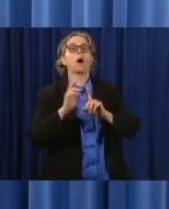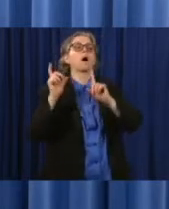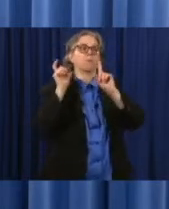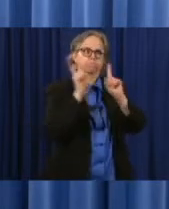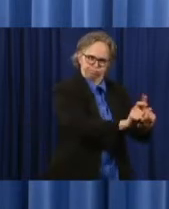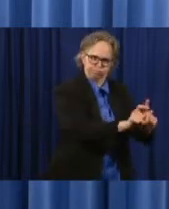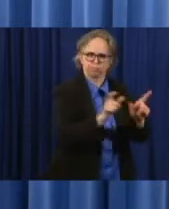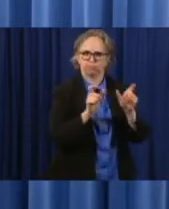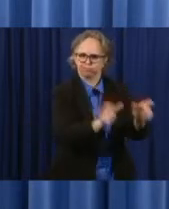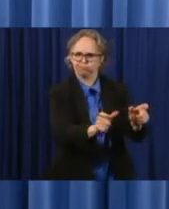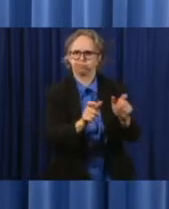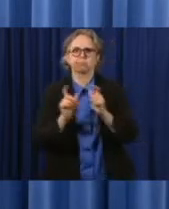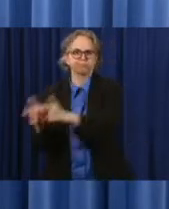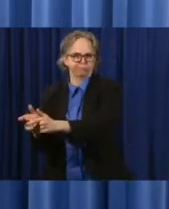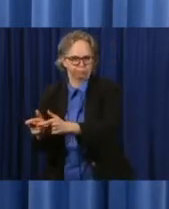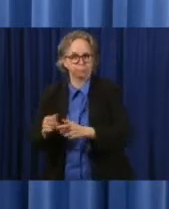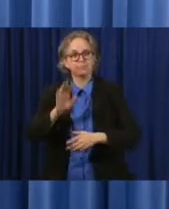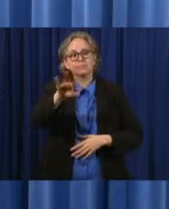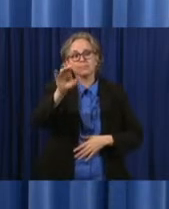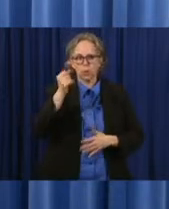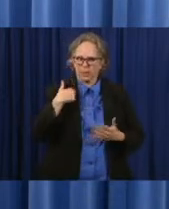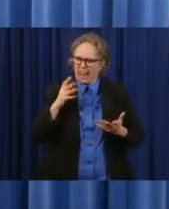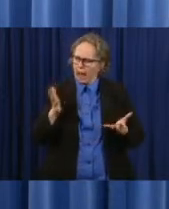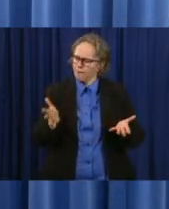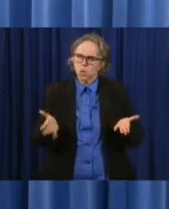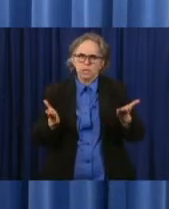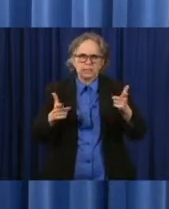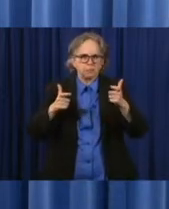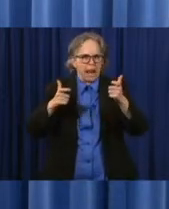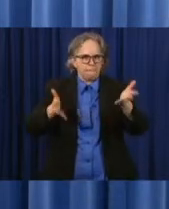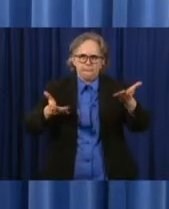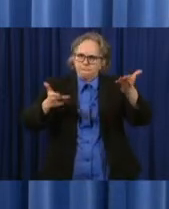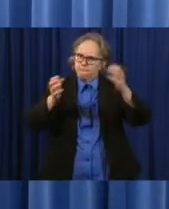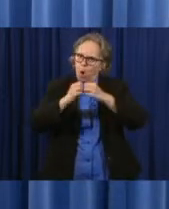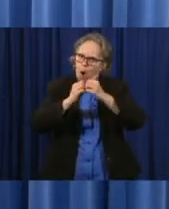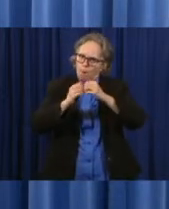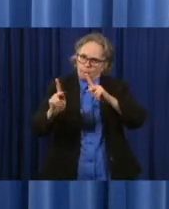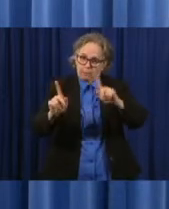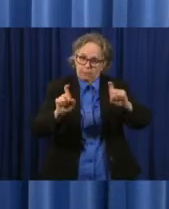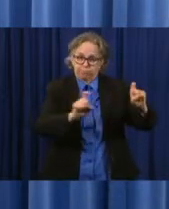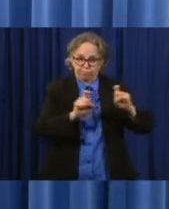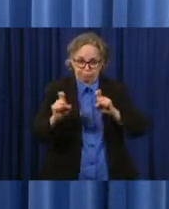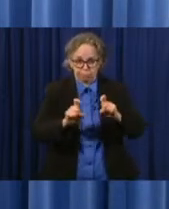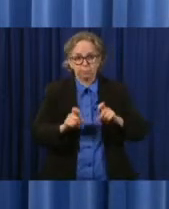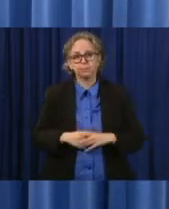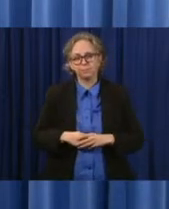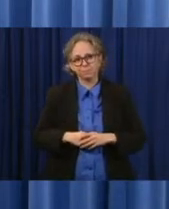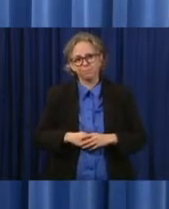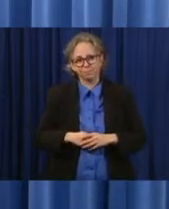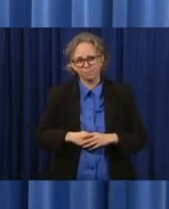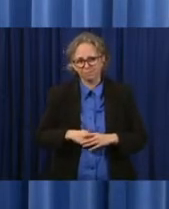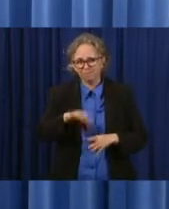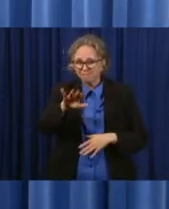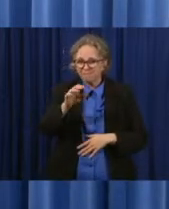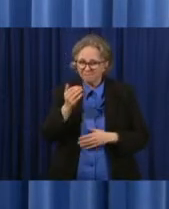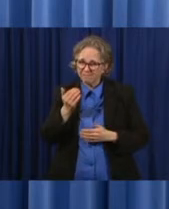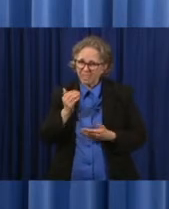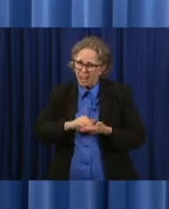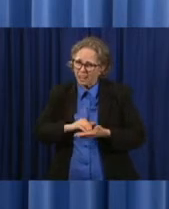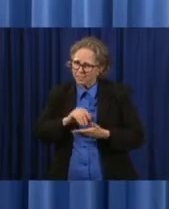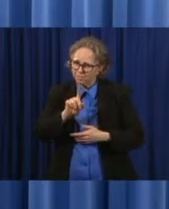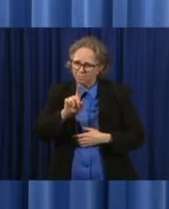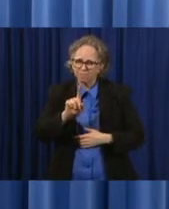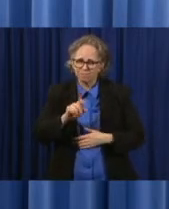So that is being ramped up dramatically. Again, with the pairing